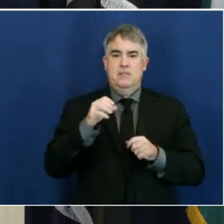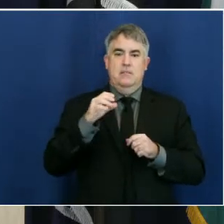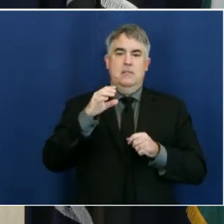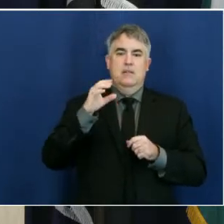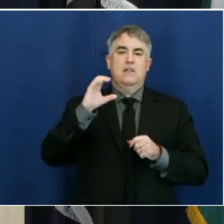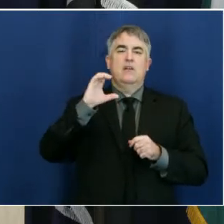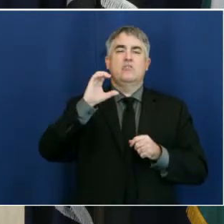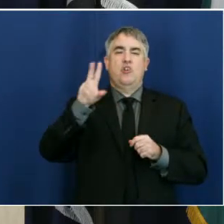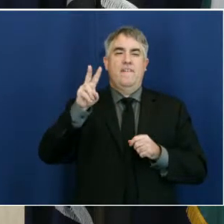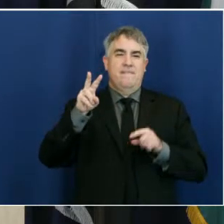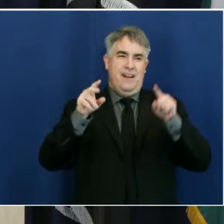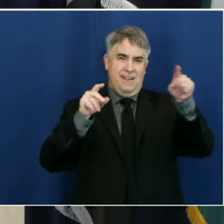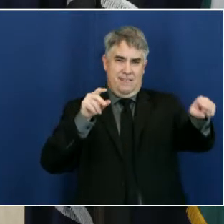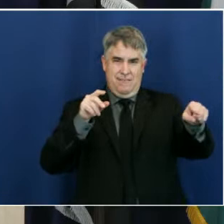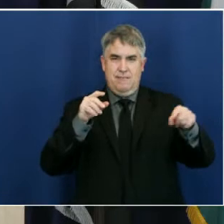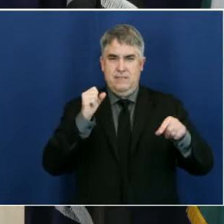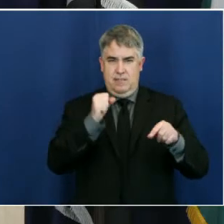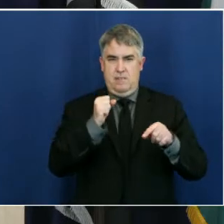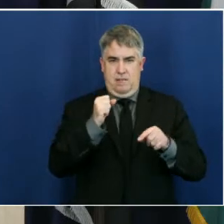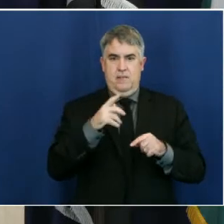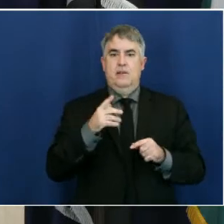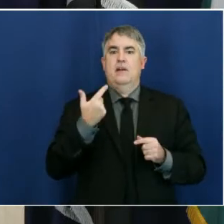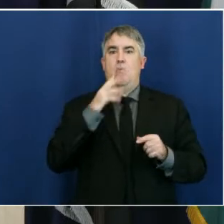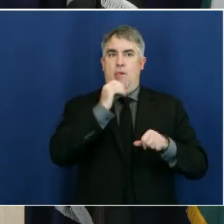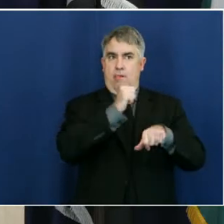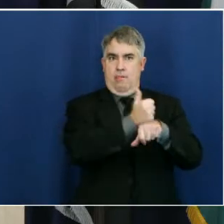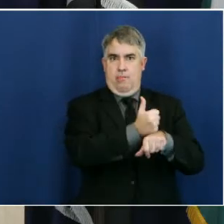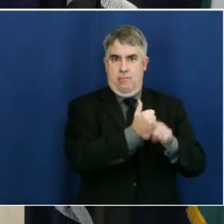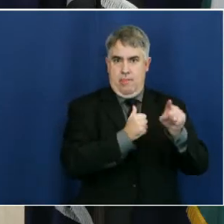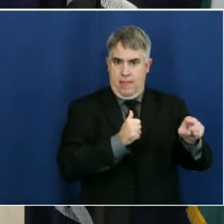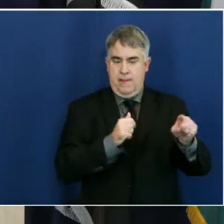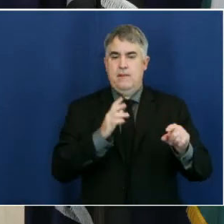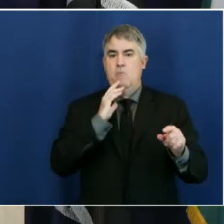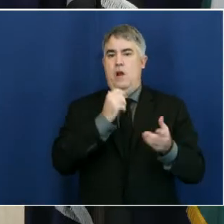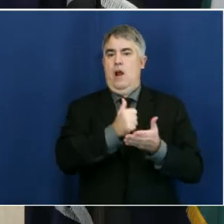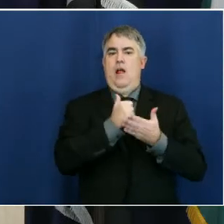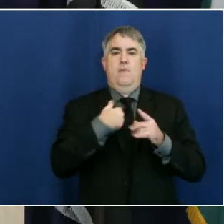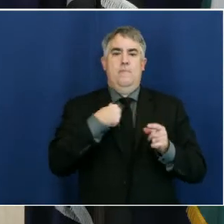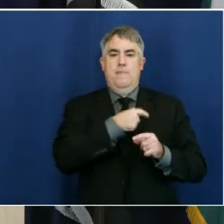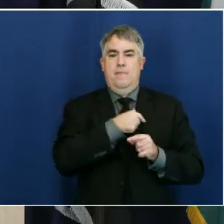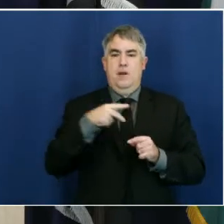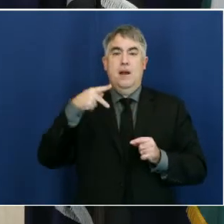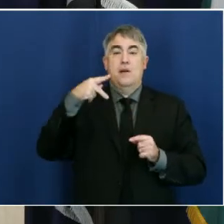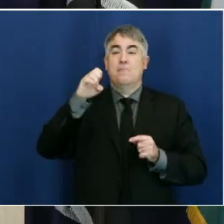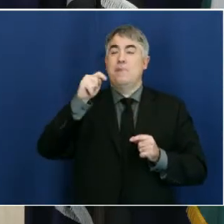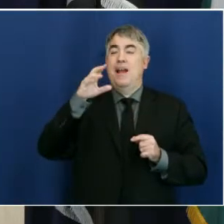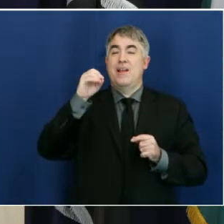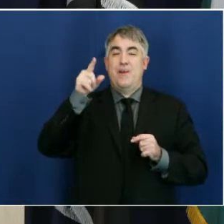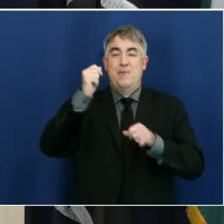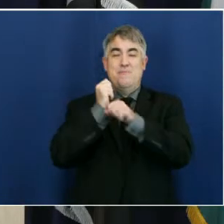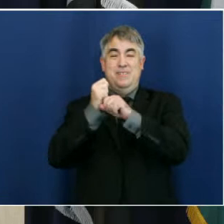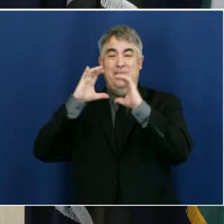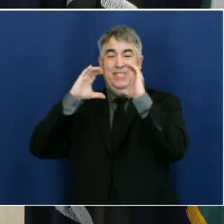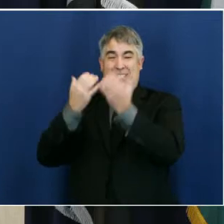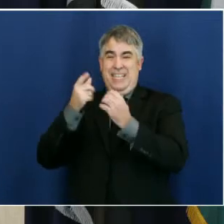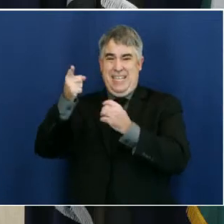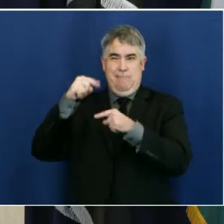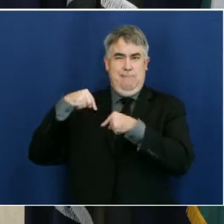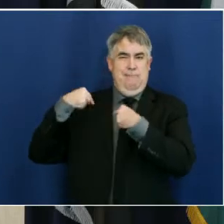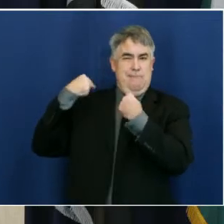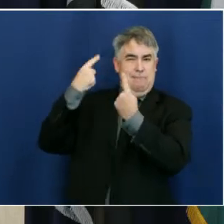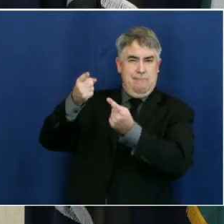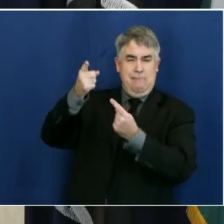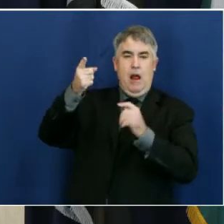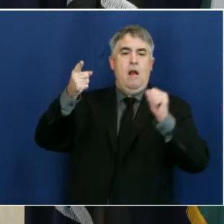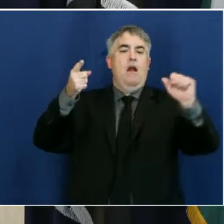adds to the site that has been underway at Petco for a little bit, and so those are two Superstations that are now open. We also have